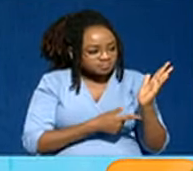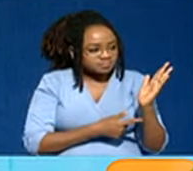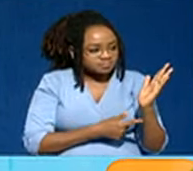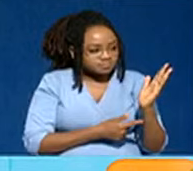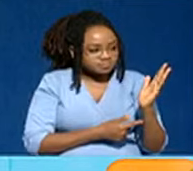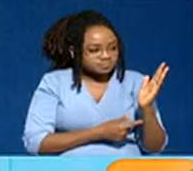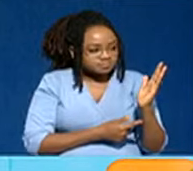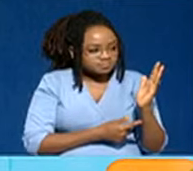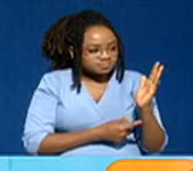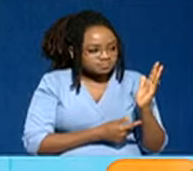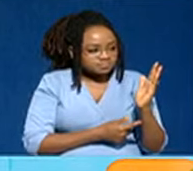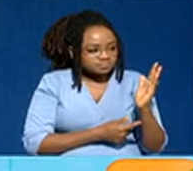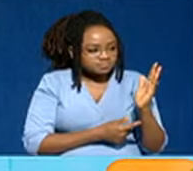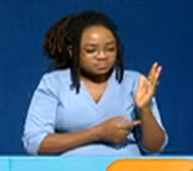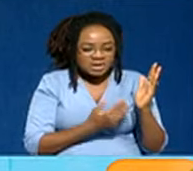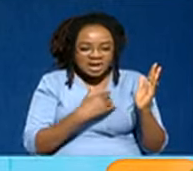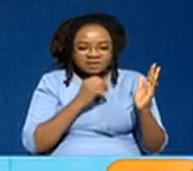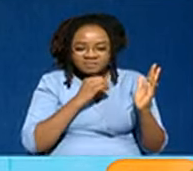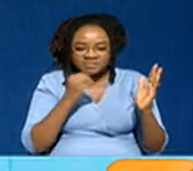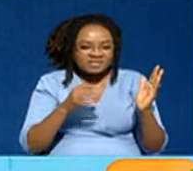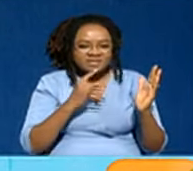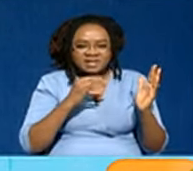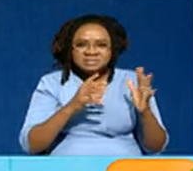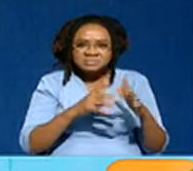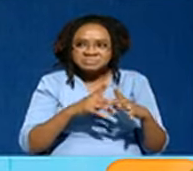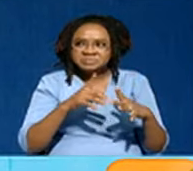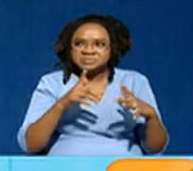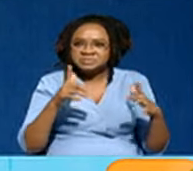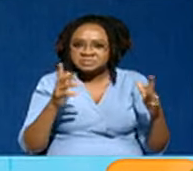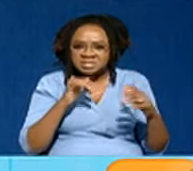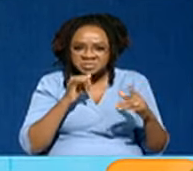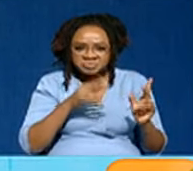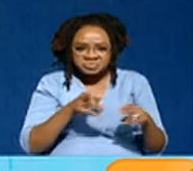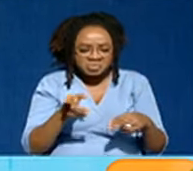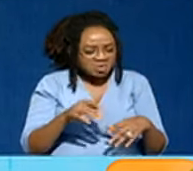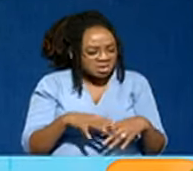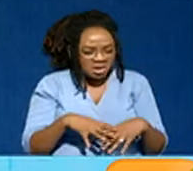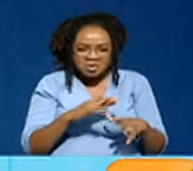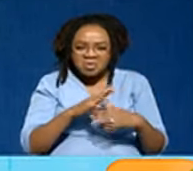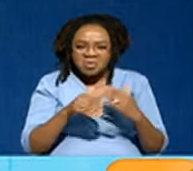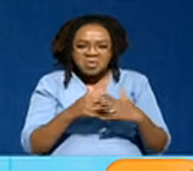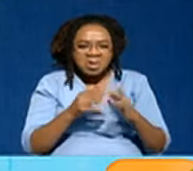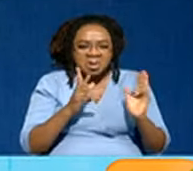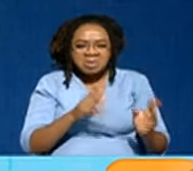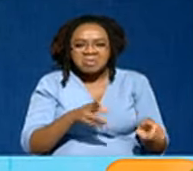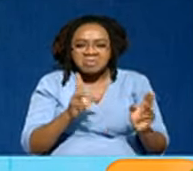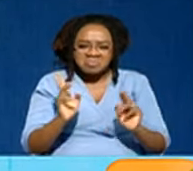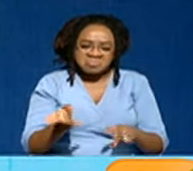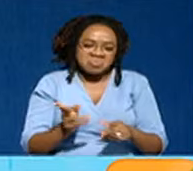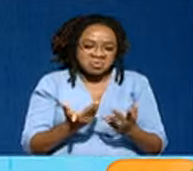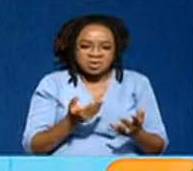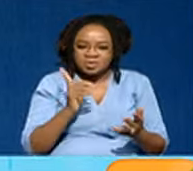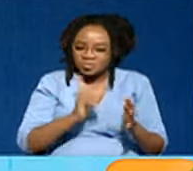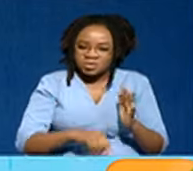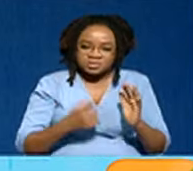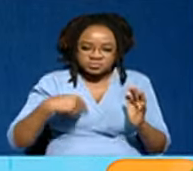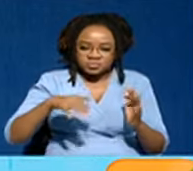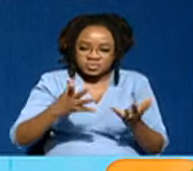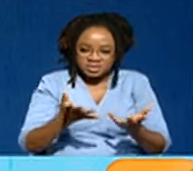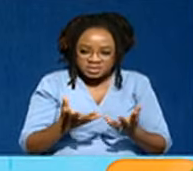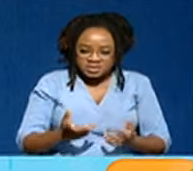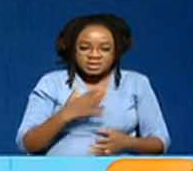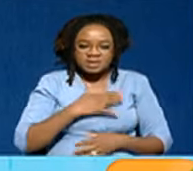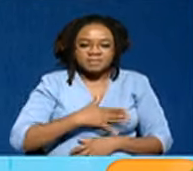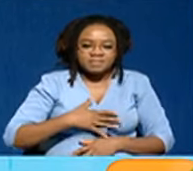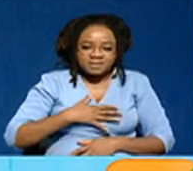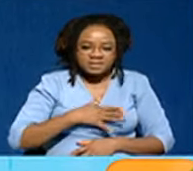is no demand that is outrageous. Number one, we are just asking what is obvious. Can you obey